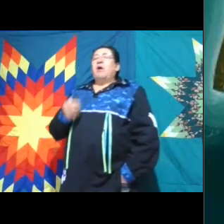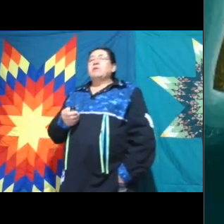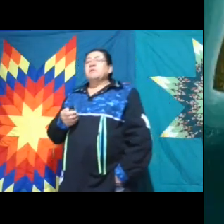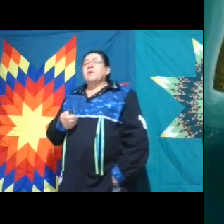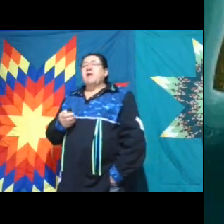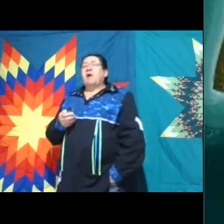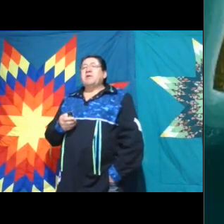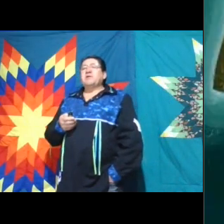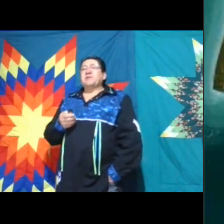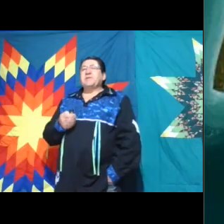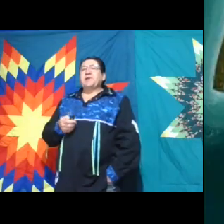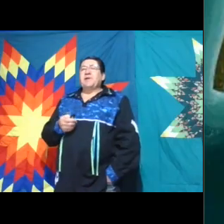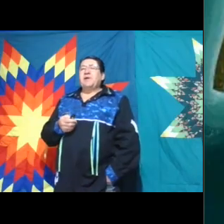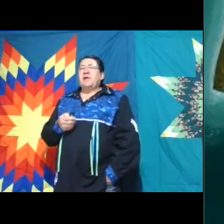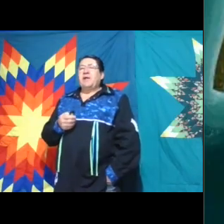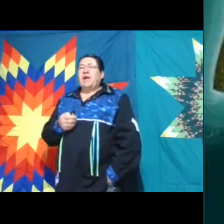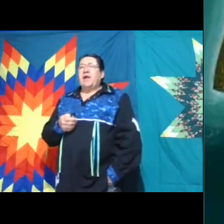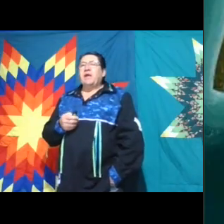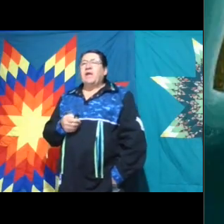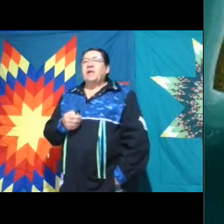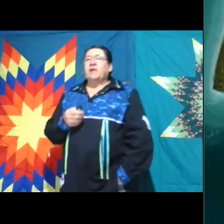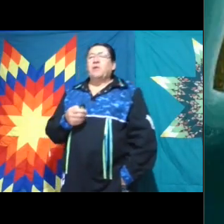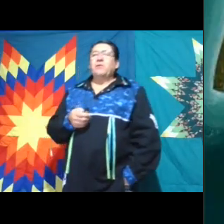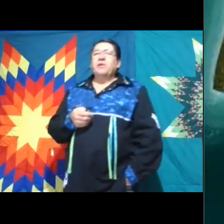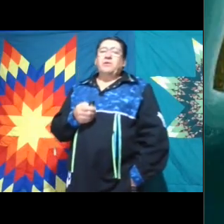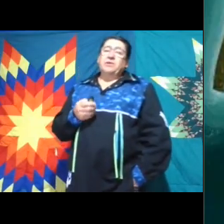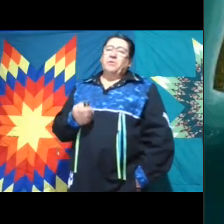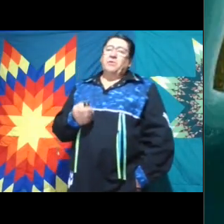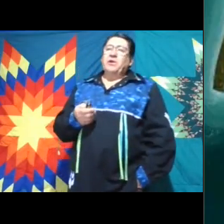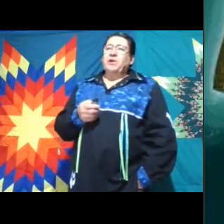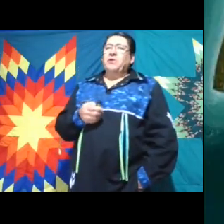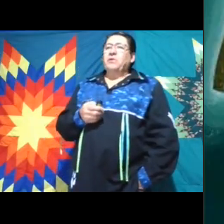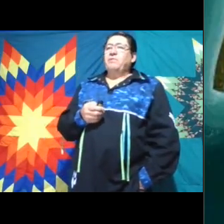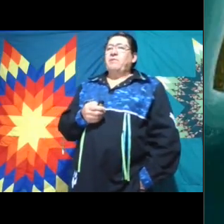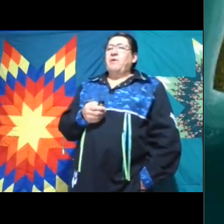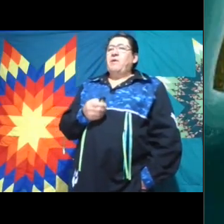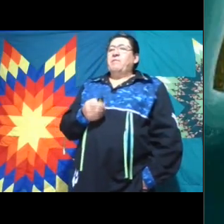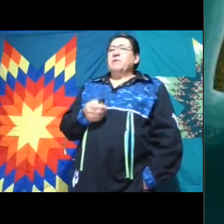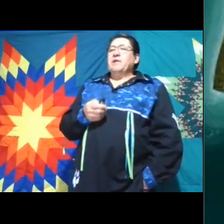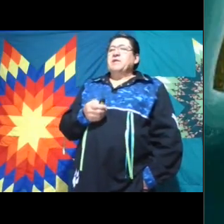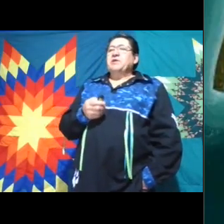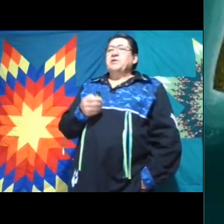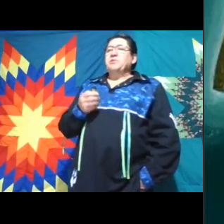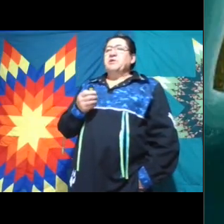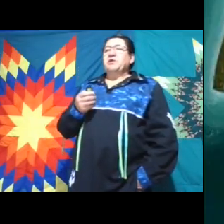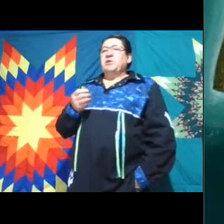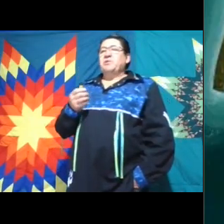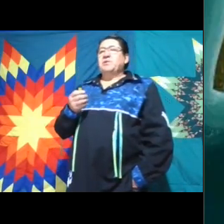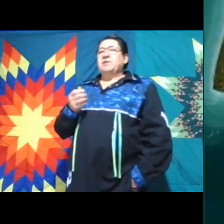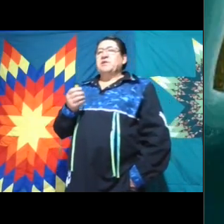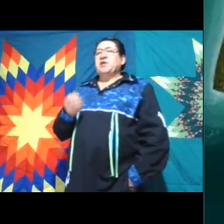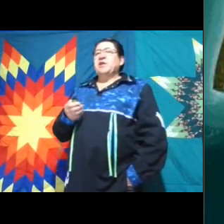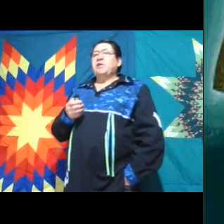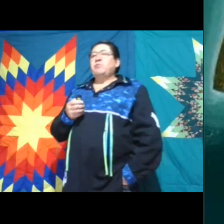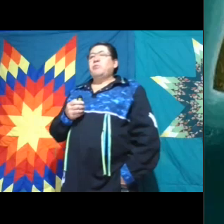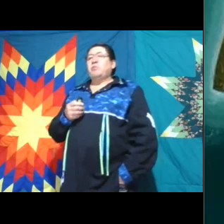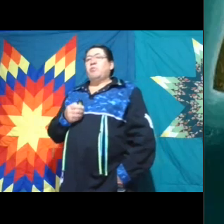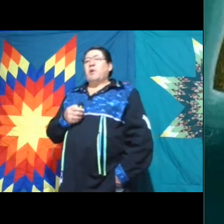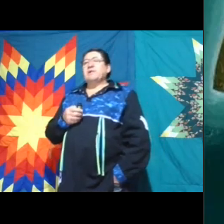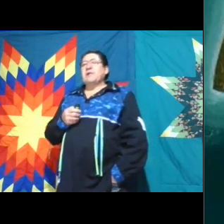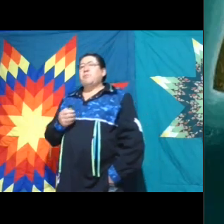We also acknowledge the Tsuut'ina and the Eehe Nakota or Stony Nakota First Nations, which includes the